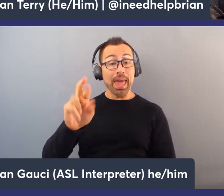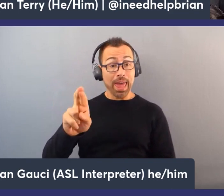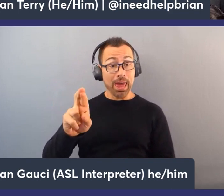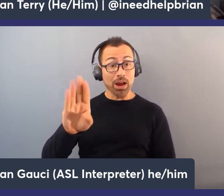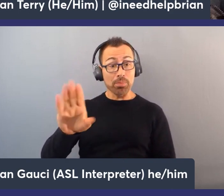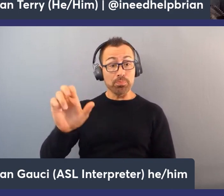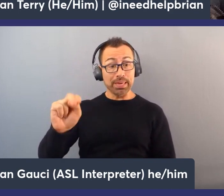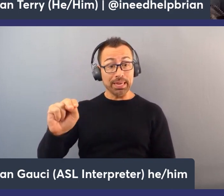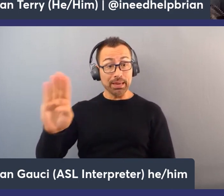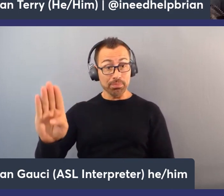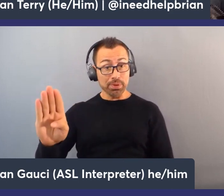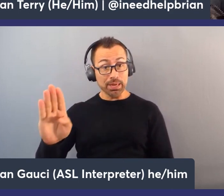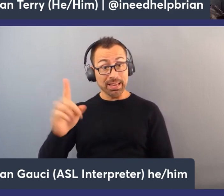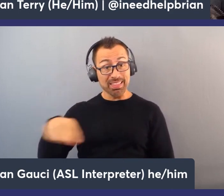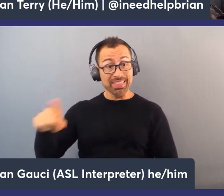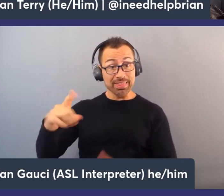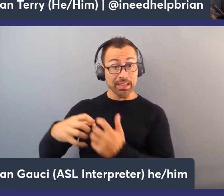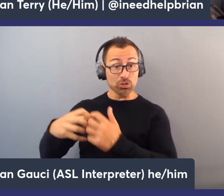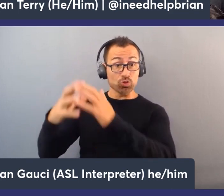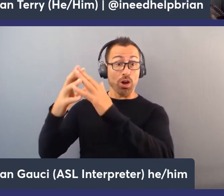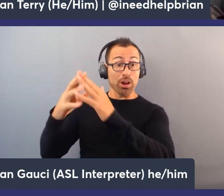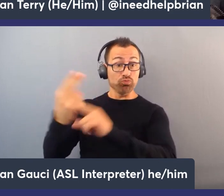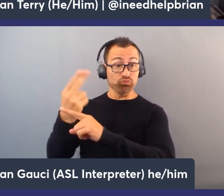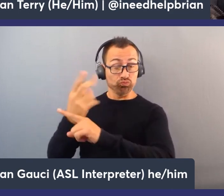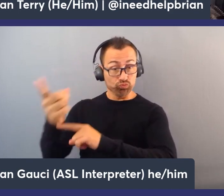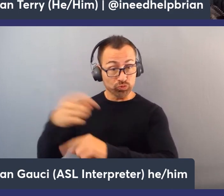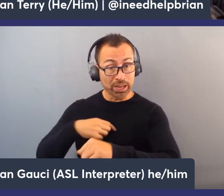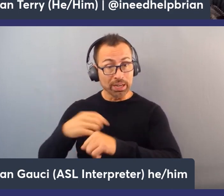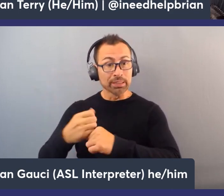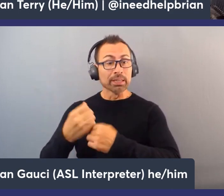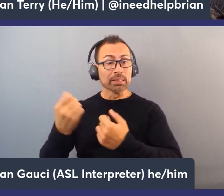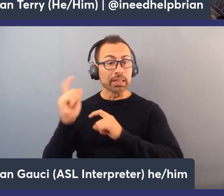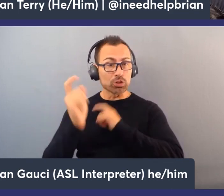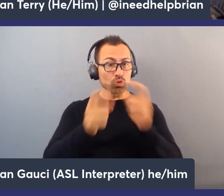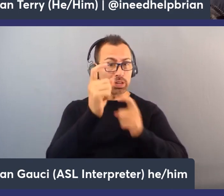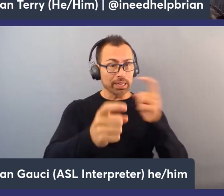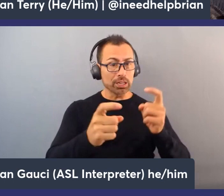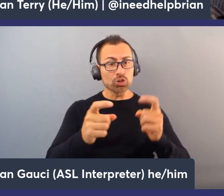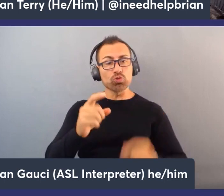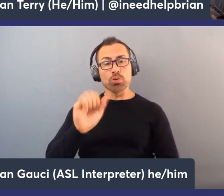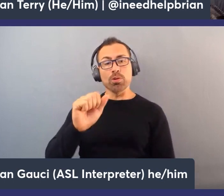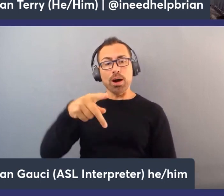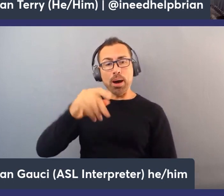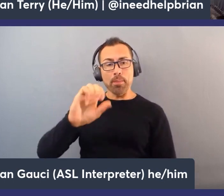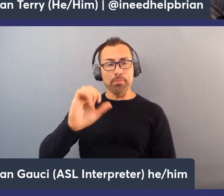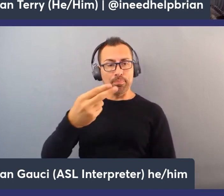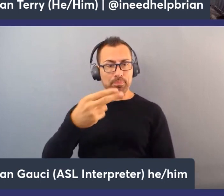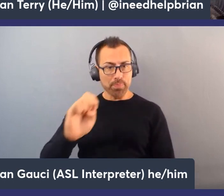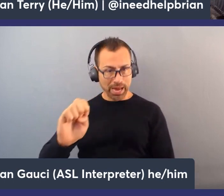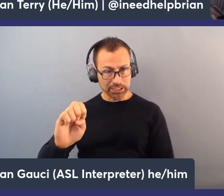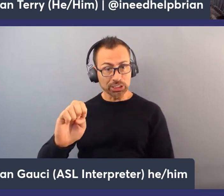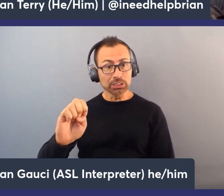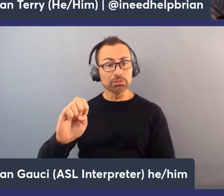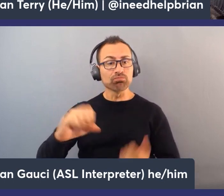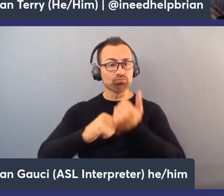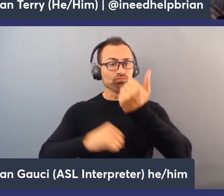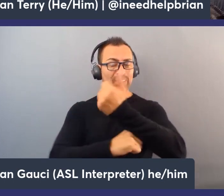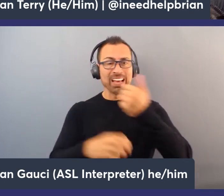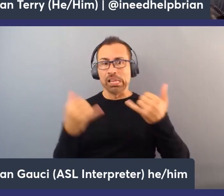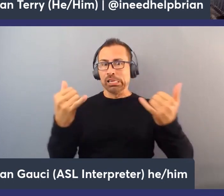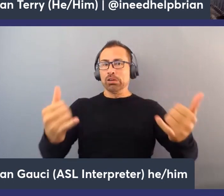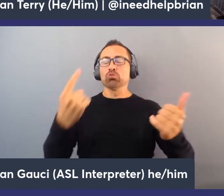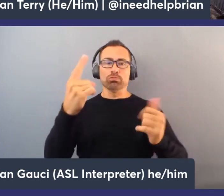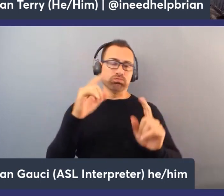the Apache Foundation, and it's now one of the most popular orchestration tools. So you